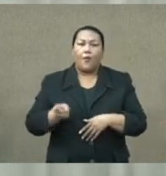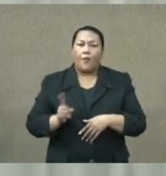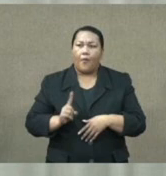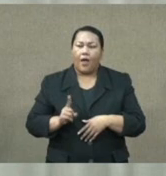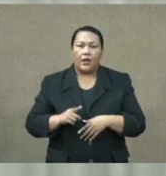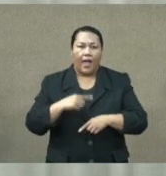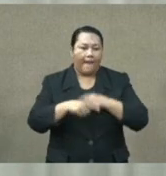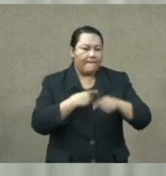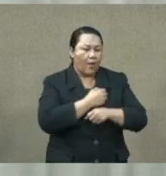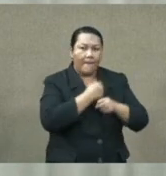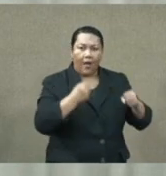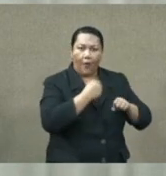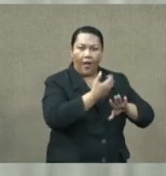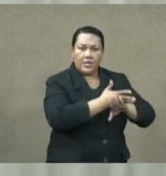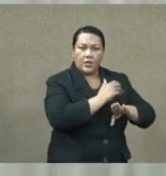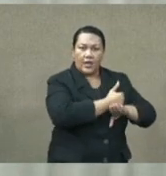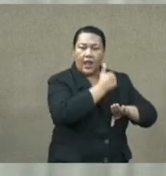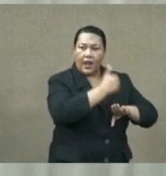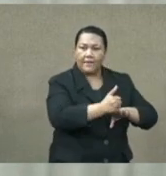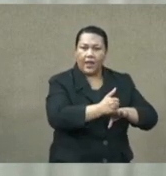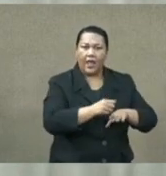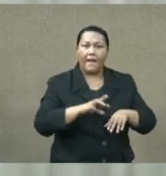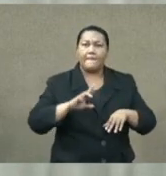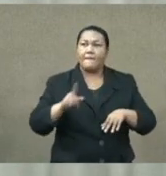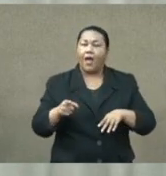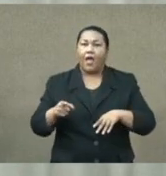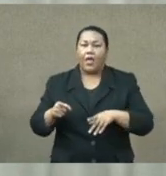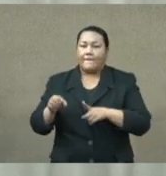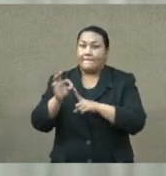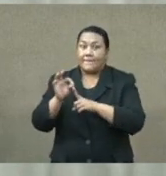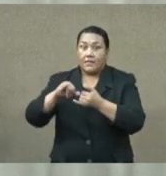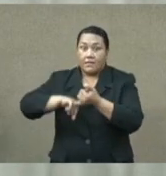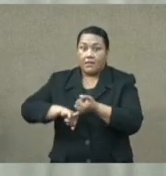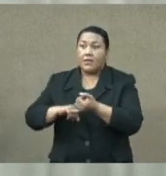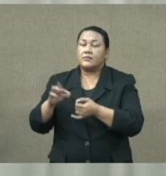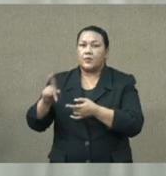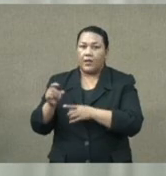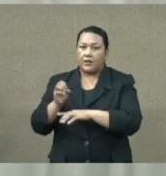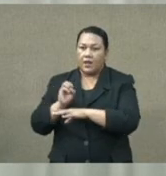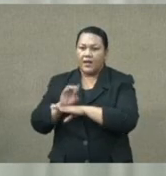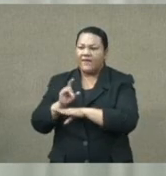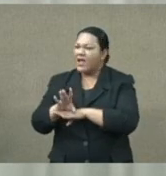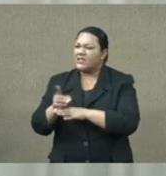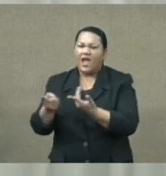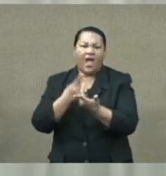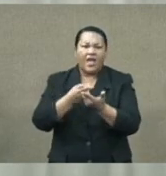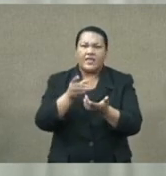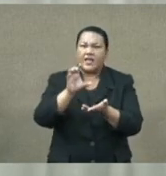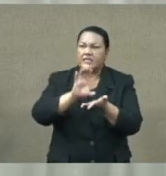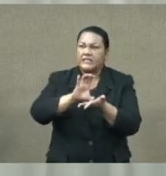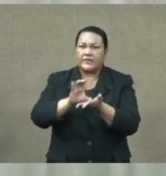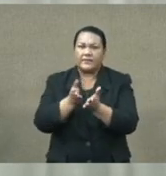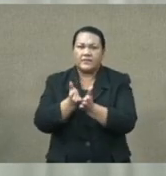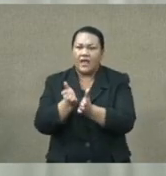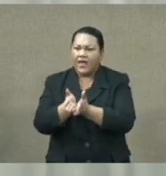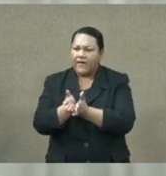assumption of power by vigorously advising permanent secretaries, other civil servants, and those serving on various